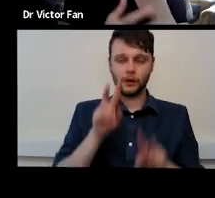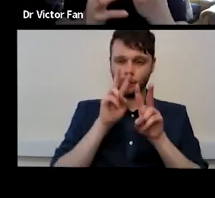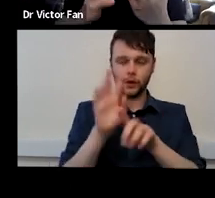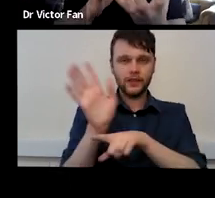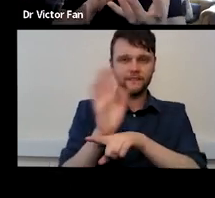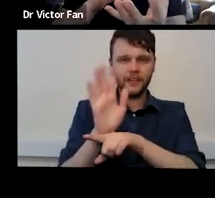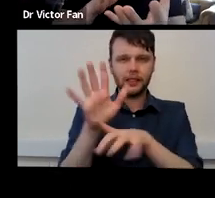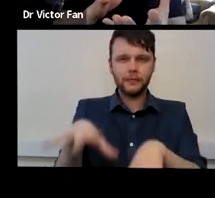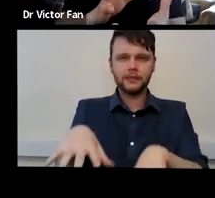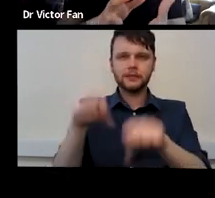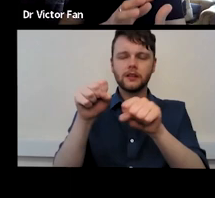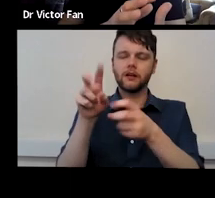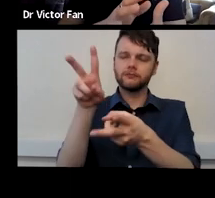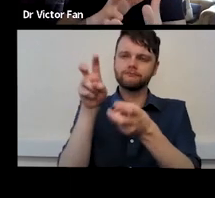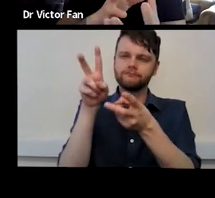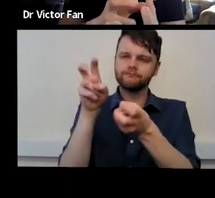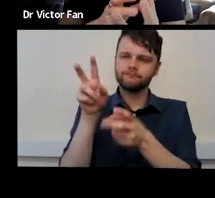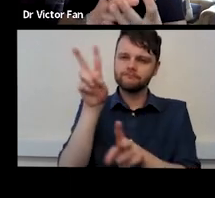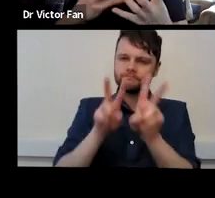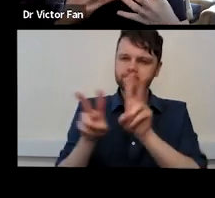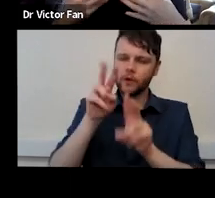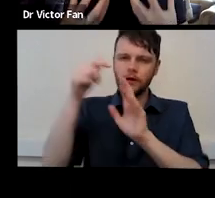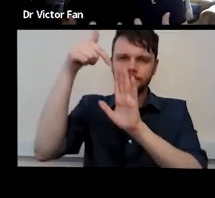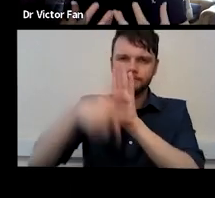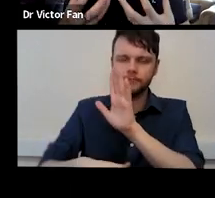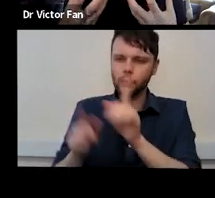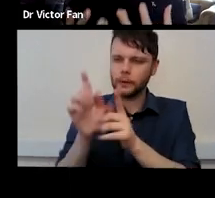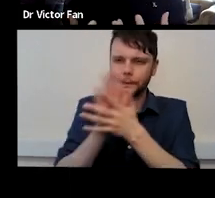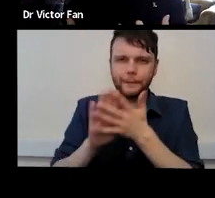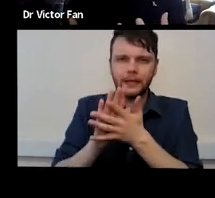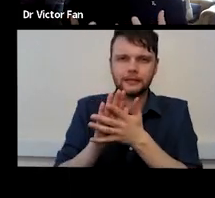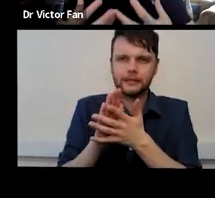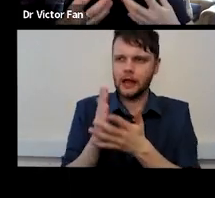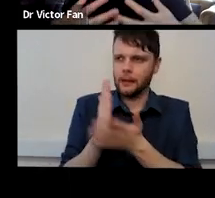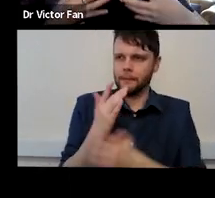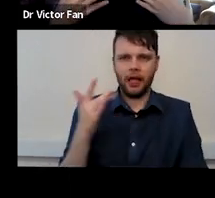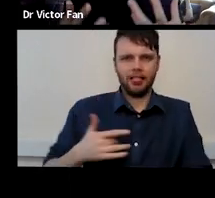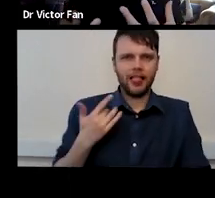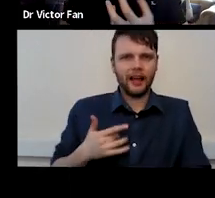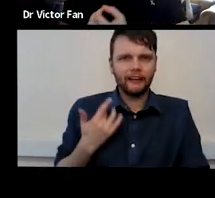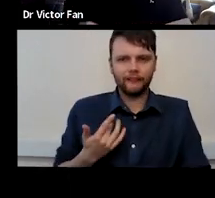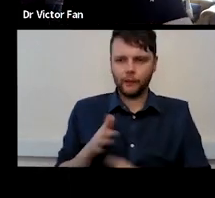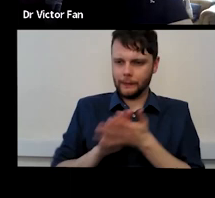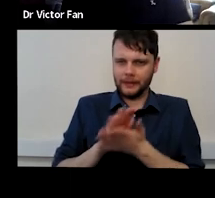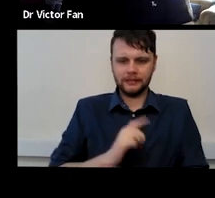begin to delve into the depth of what it means to be alive, what it means to be